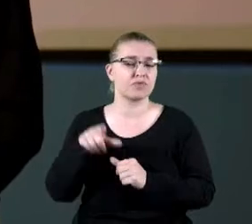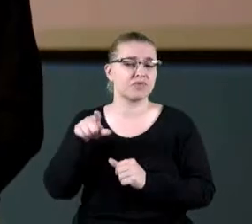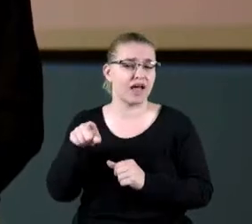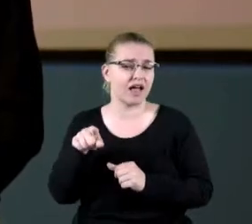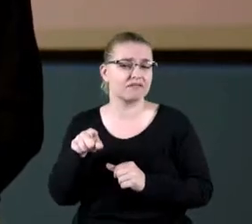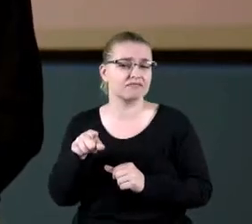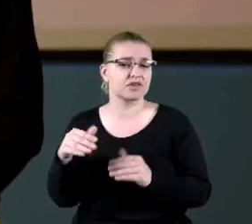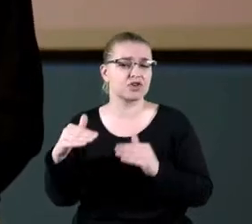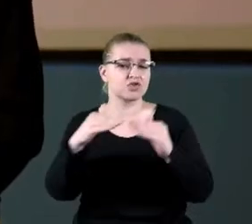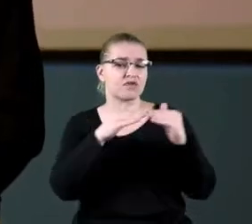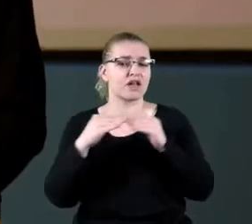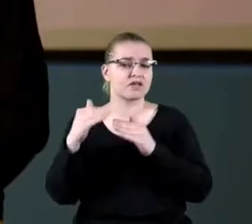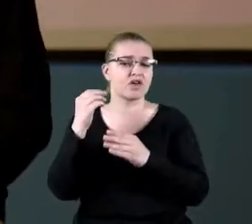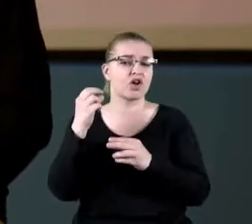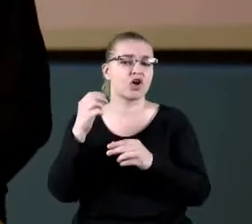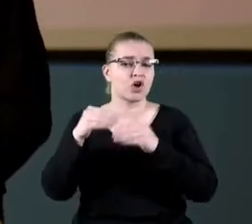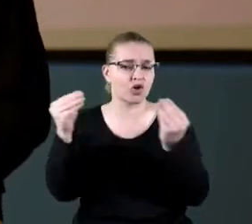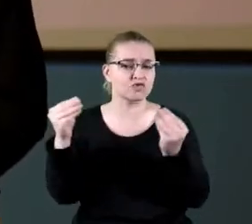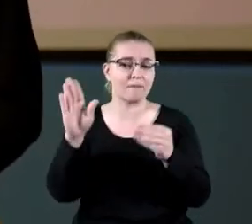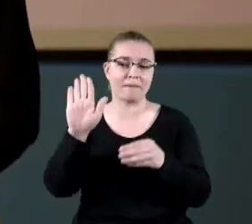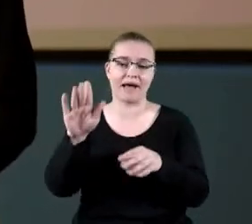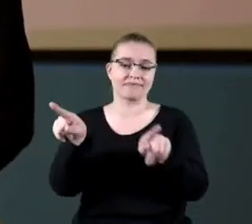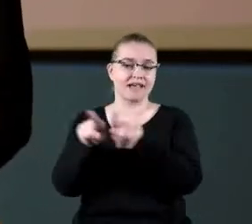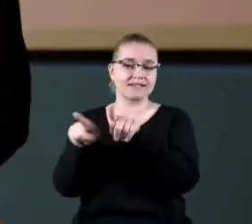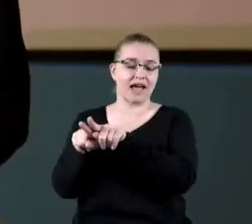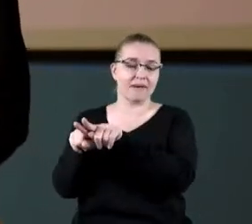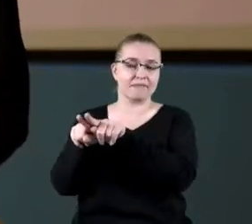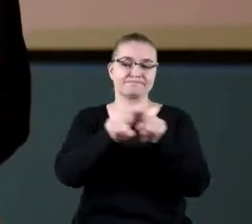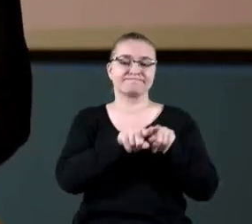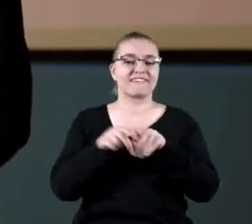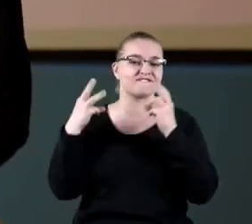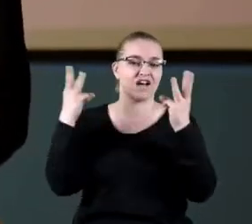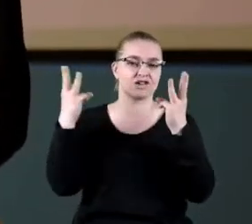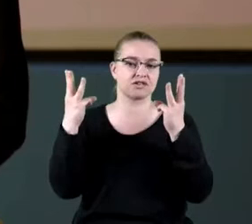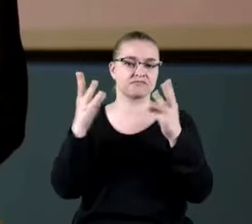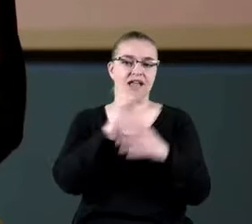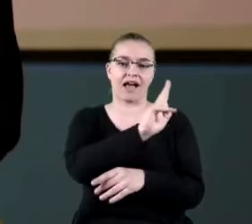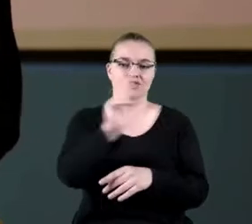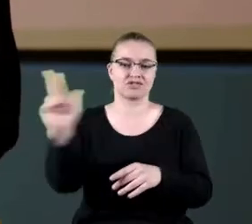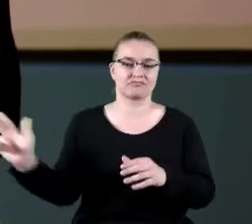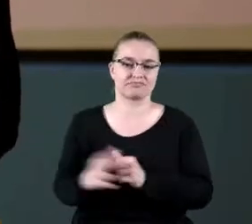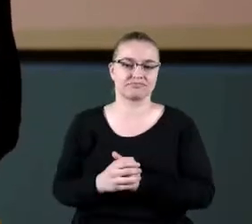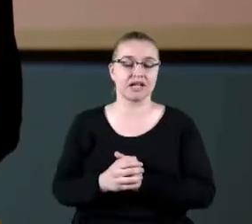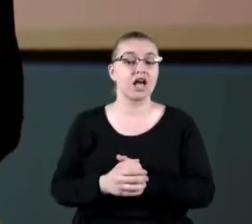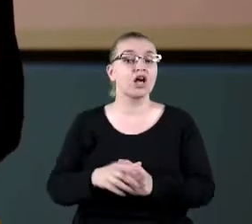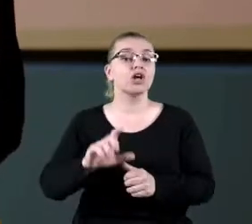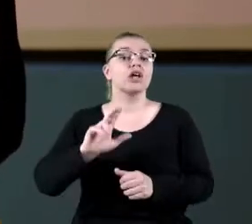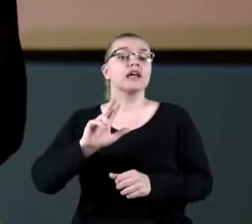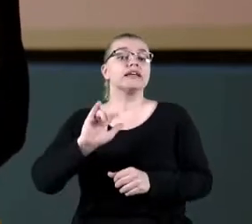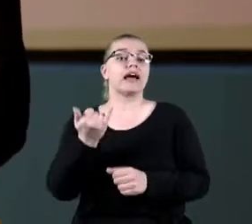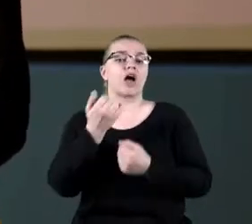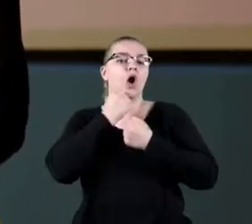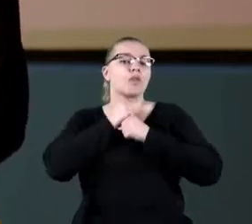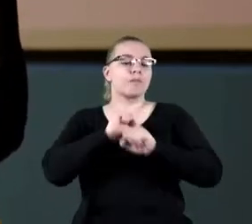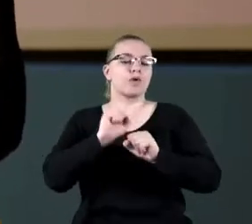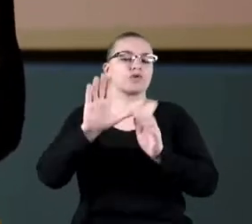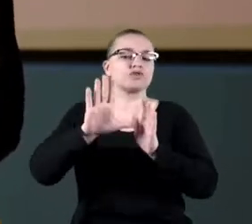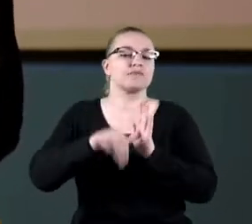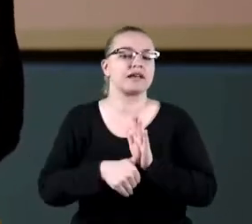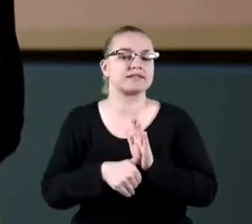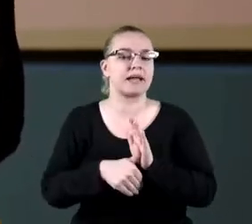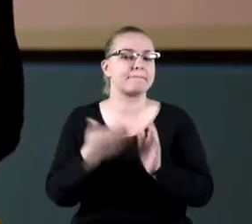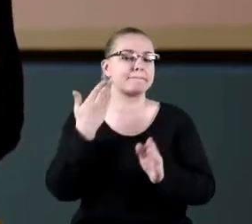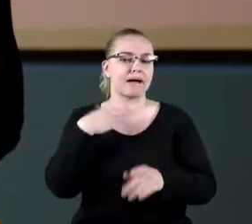of importance. The perception of the resilience need is rather positive among